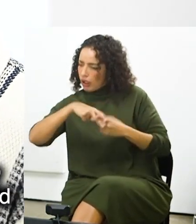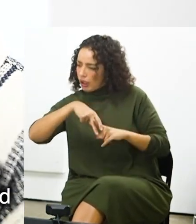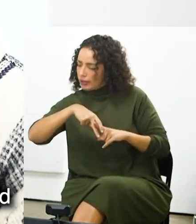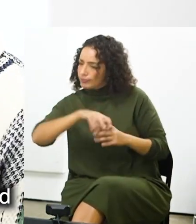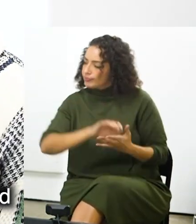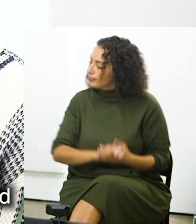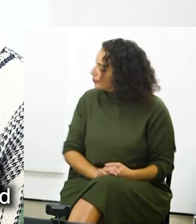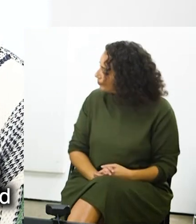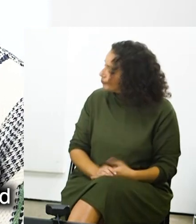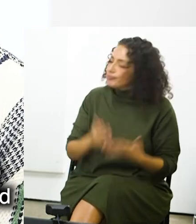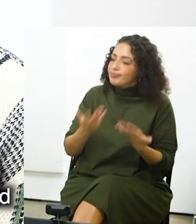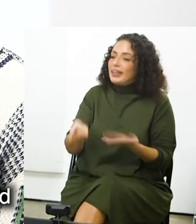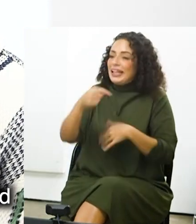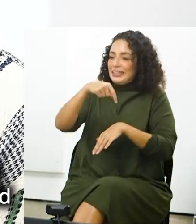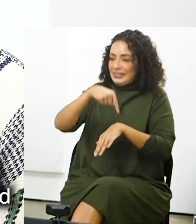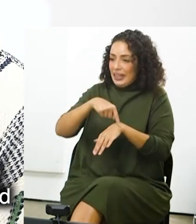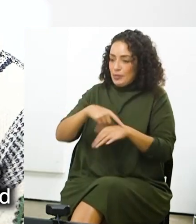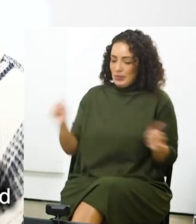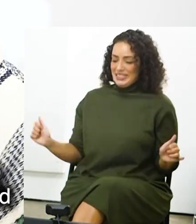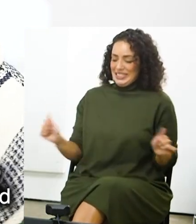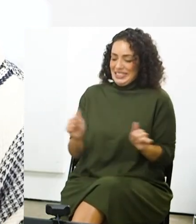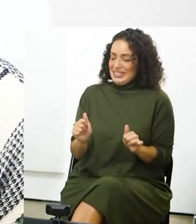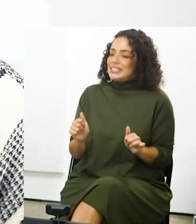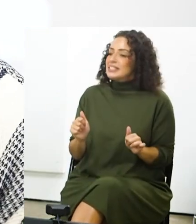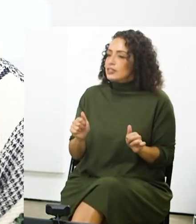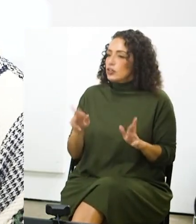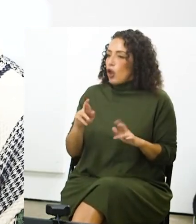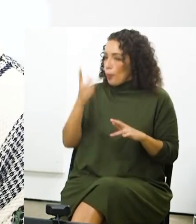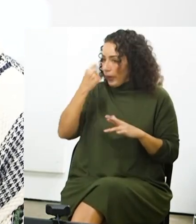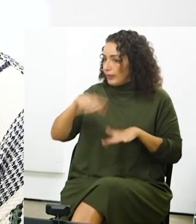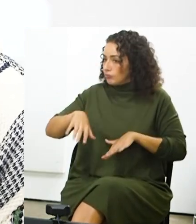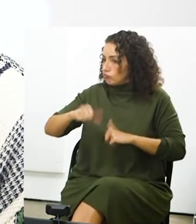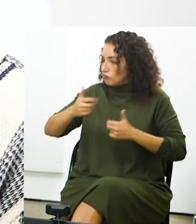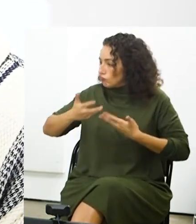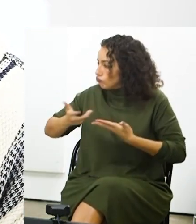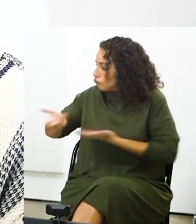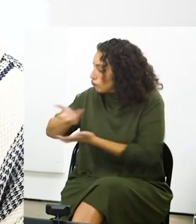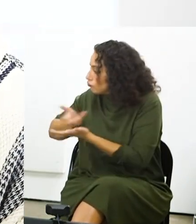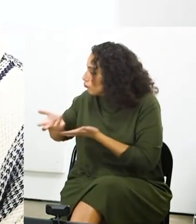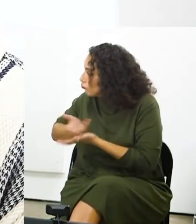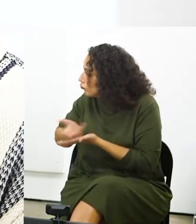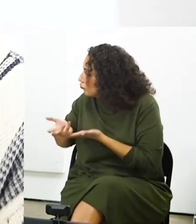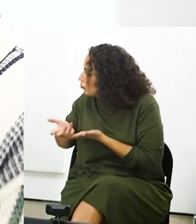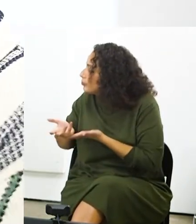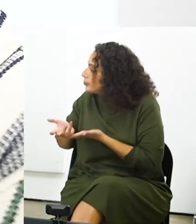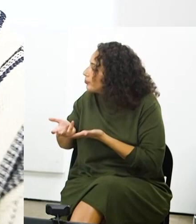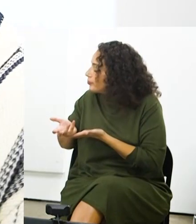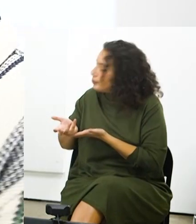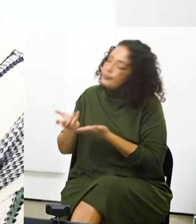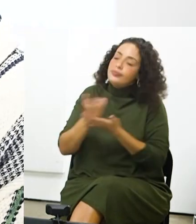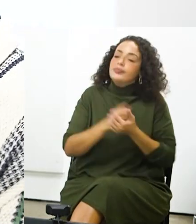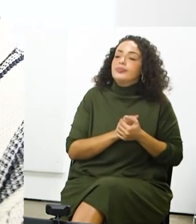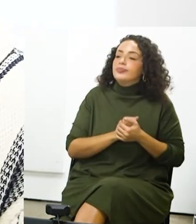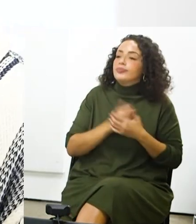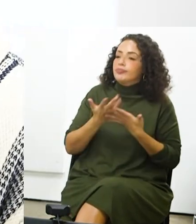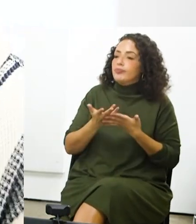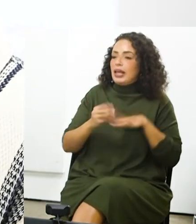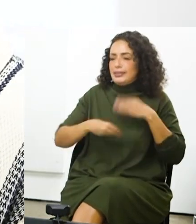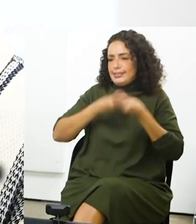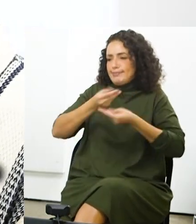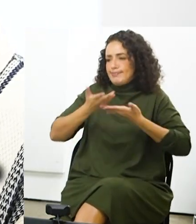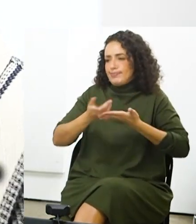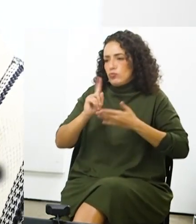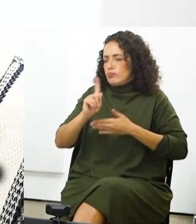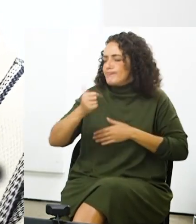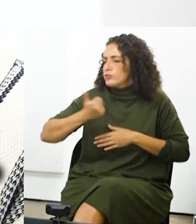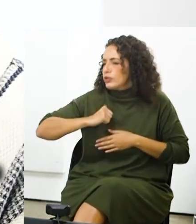aware because of time as well, maybe we could just kind of jump straight in, I thought. But actually, just to give a little bit of an outline of the session today. So